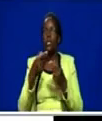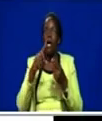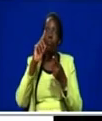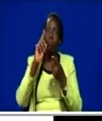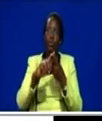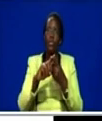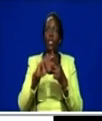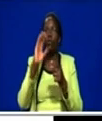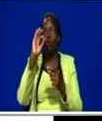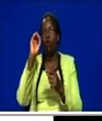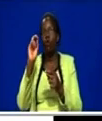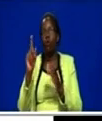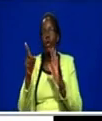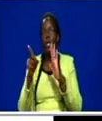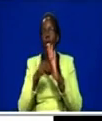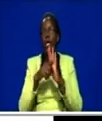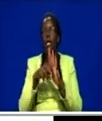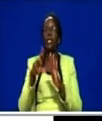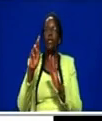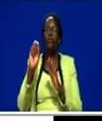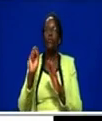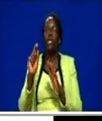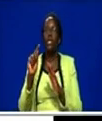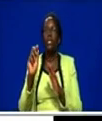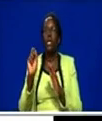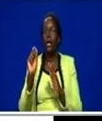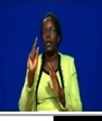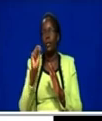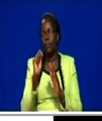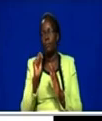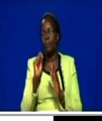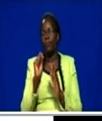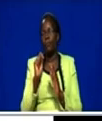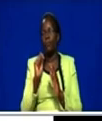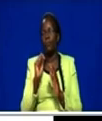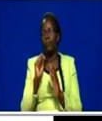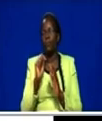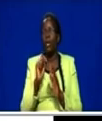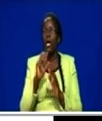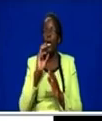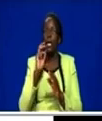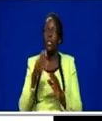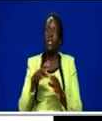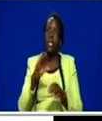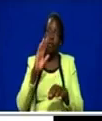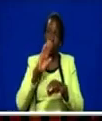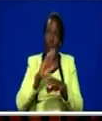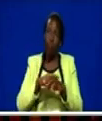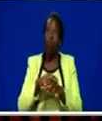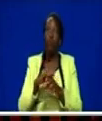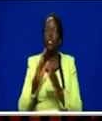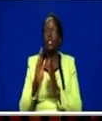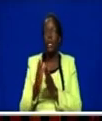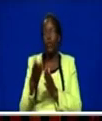negative effect. Positive effect or positive result is the good side of it.